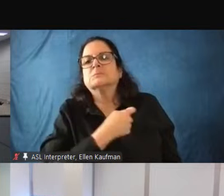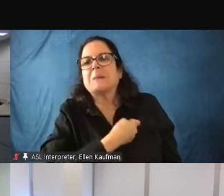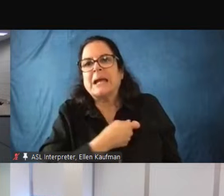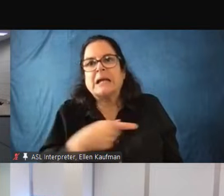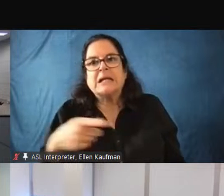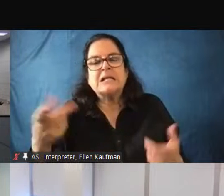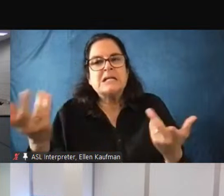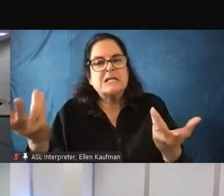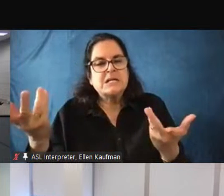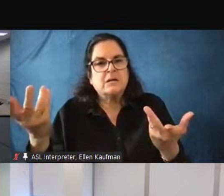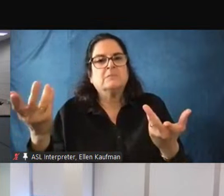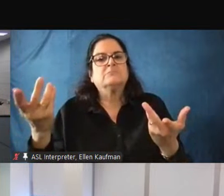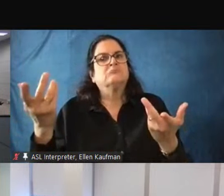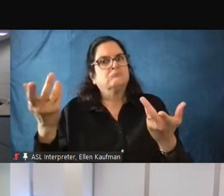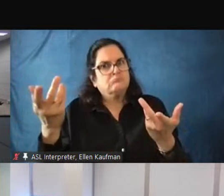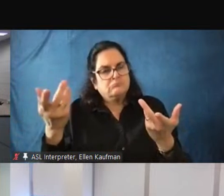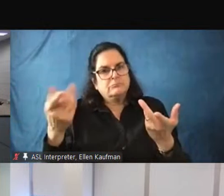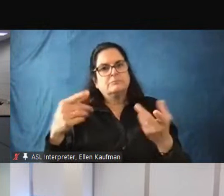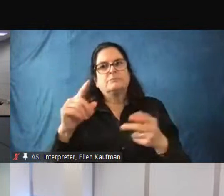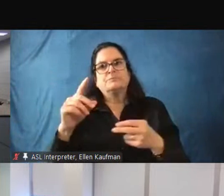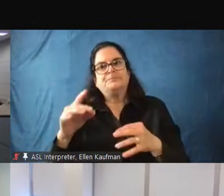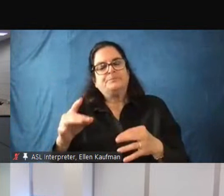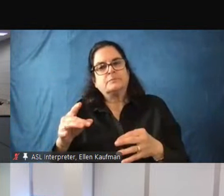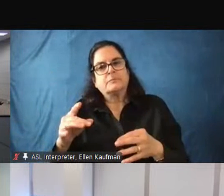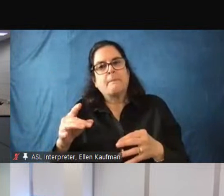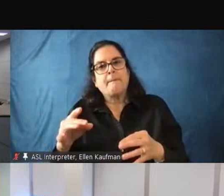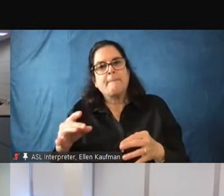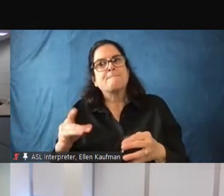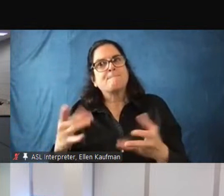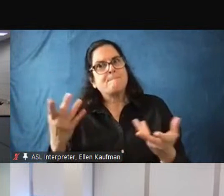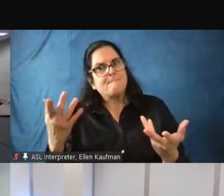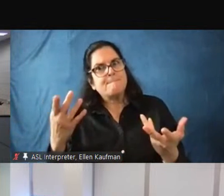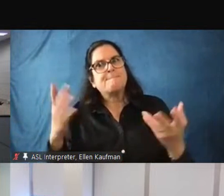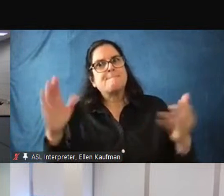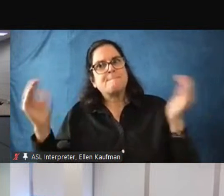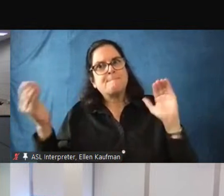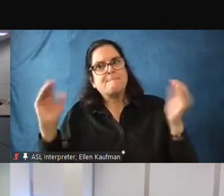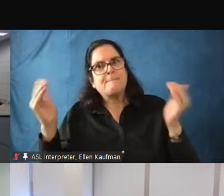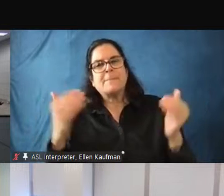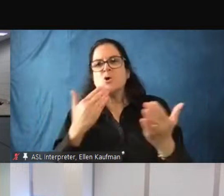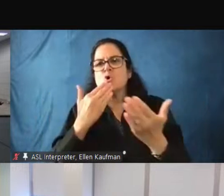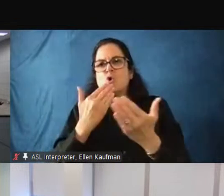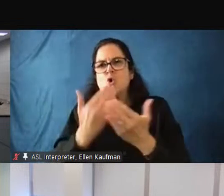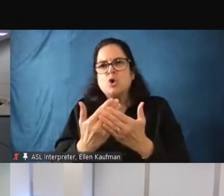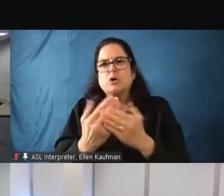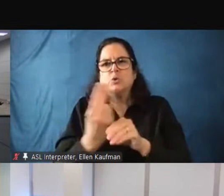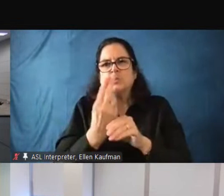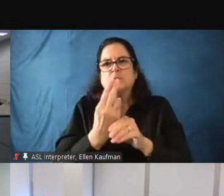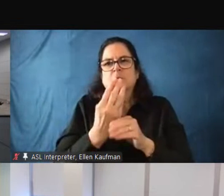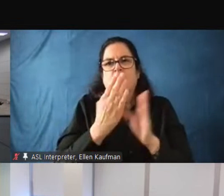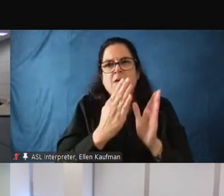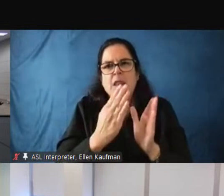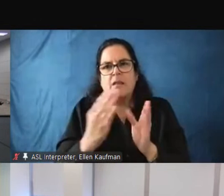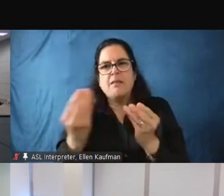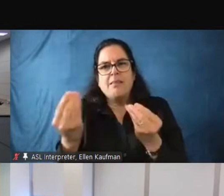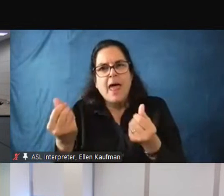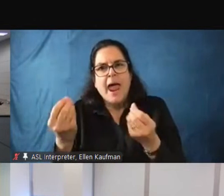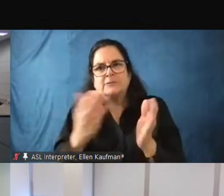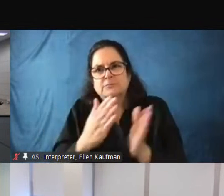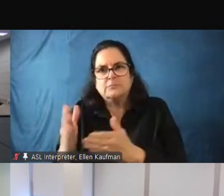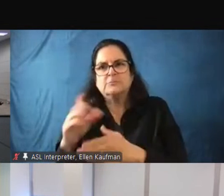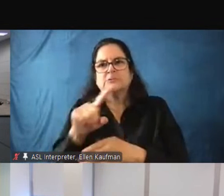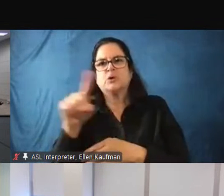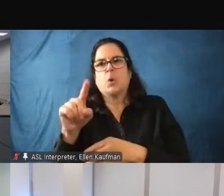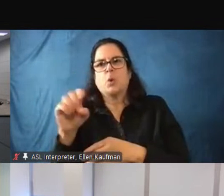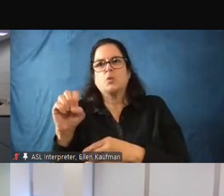conversation, but the policy conversation. Putting in place good land use planning, putting in place good zoning